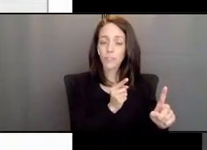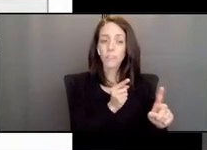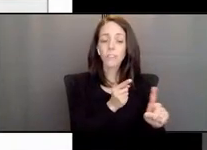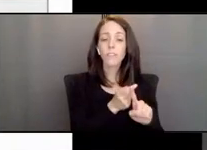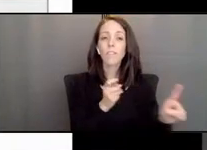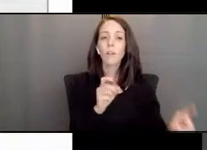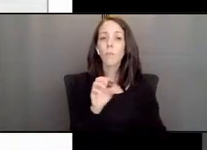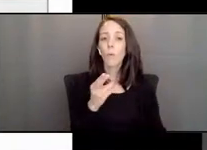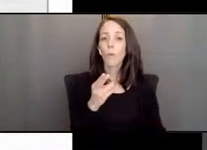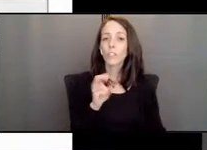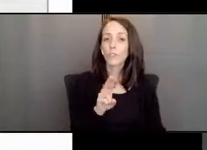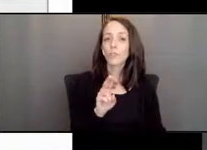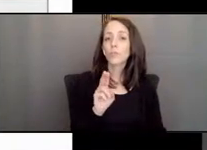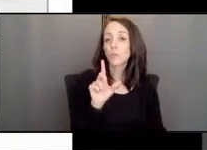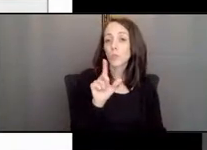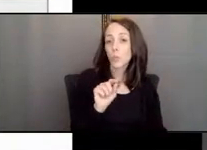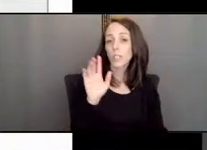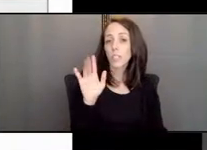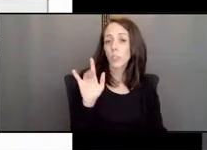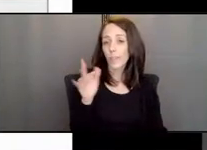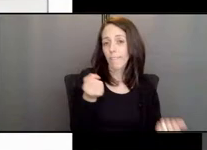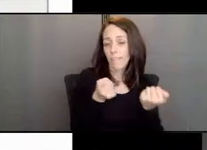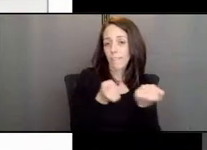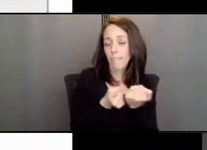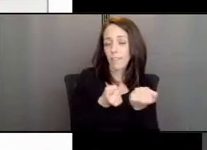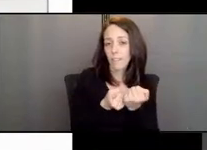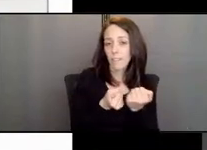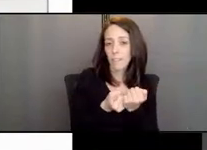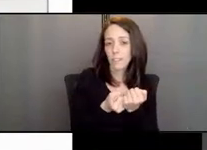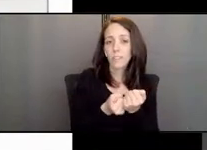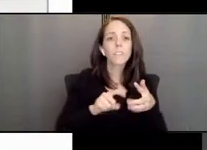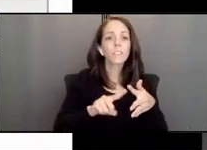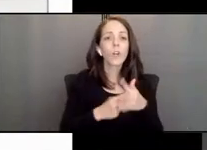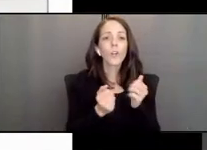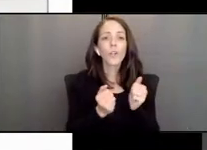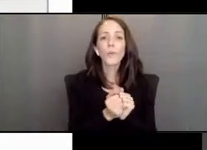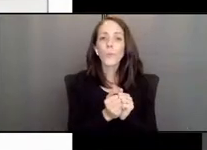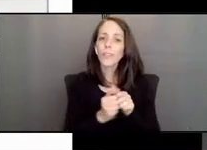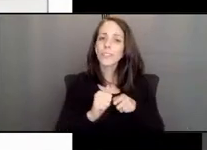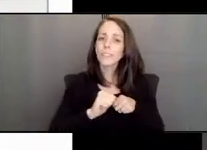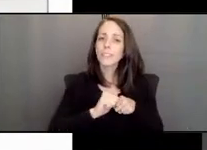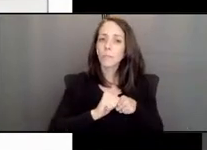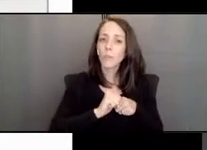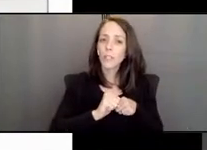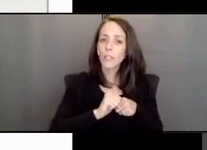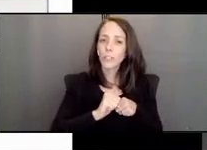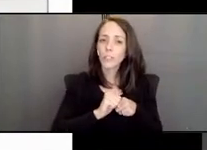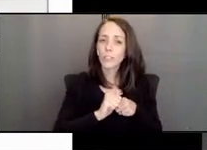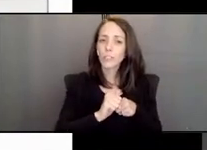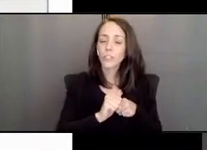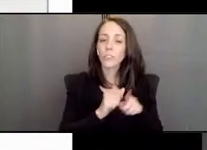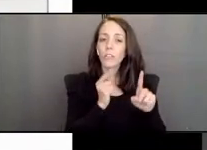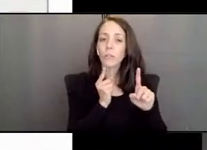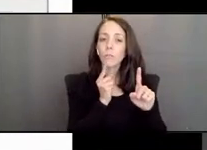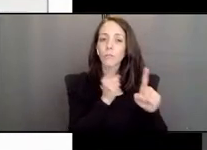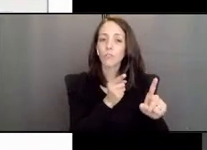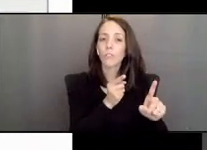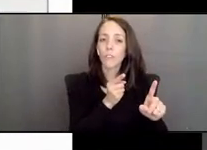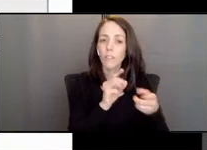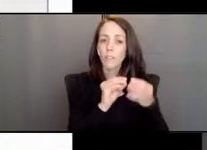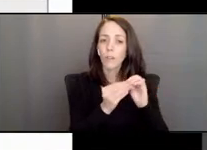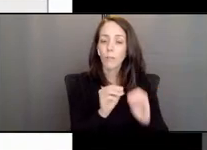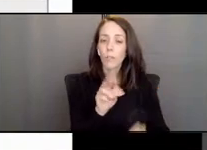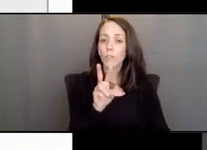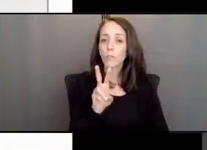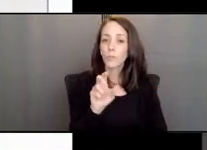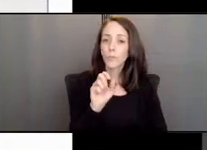2025 funding. Beginning with simulation, objective number 2.2, you